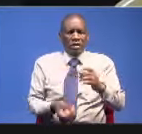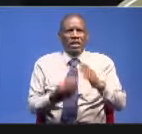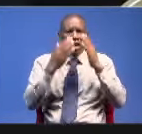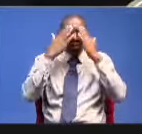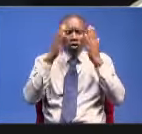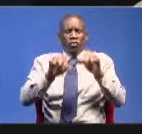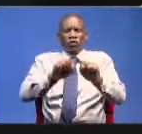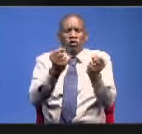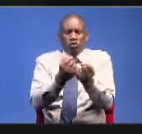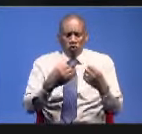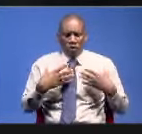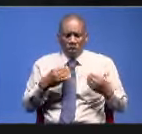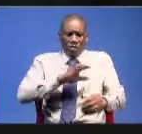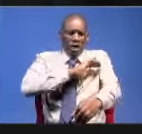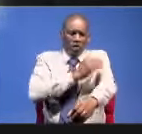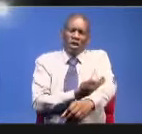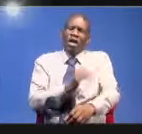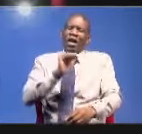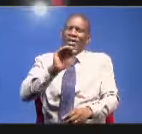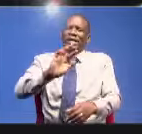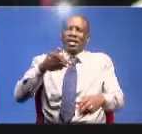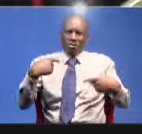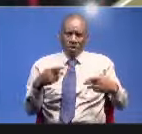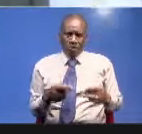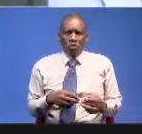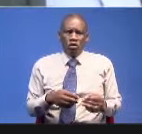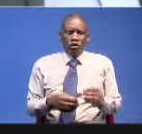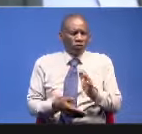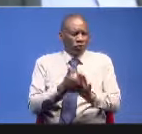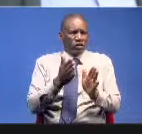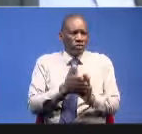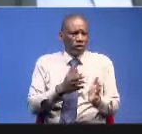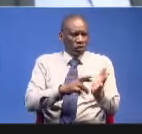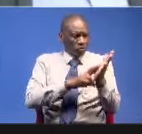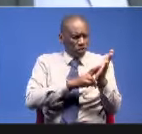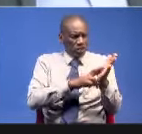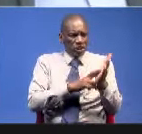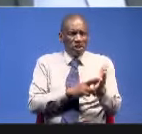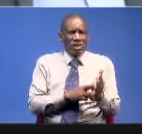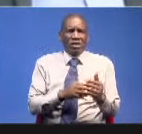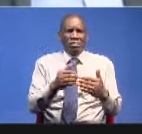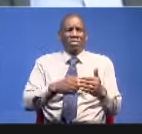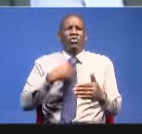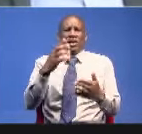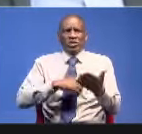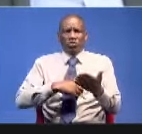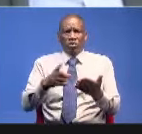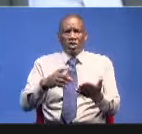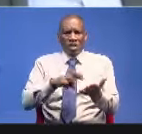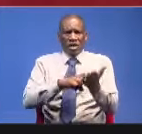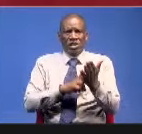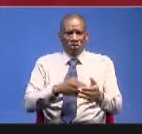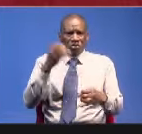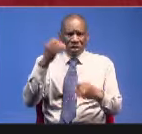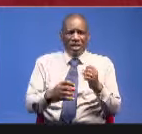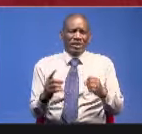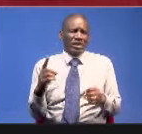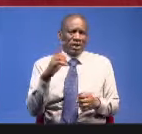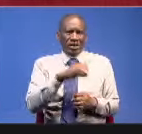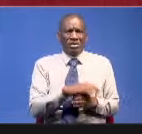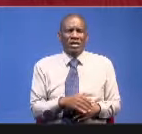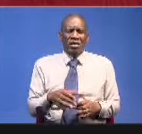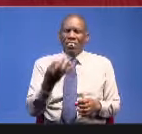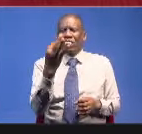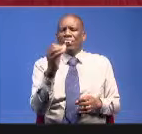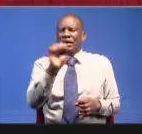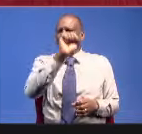Authority while appealing to Kenyans to rush and beat the Monday next week registration deadline. About 30%